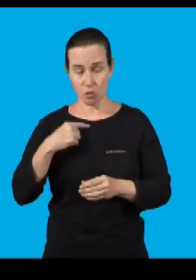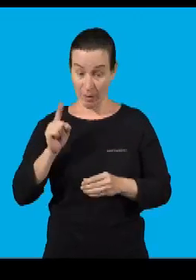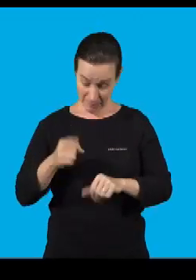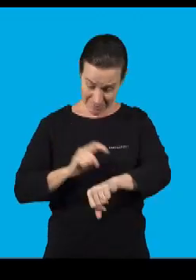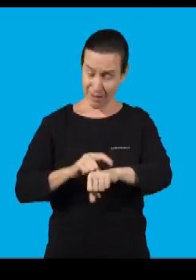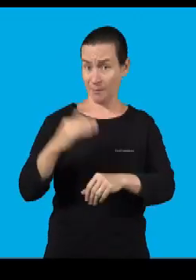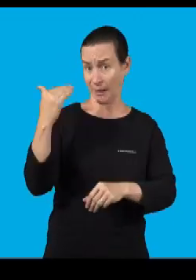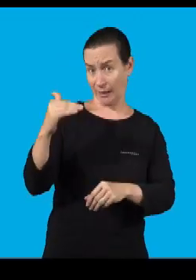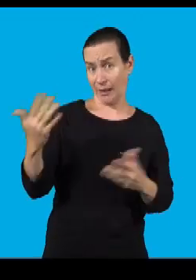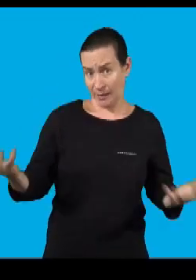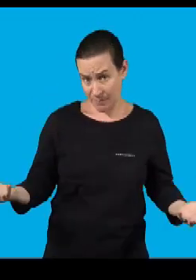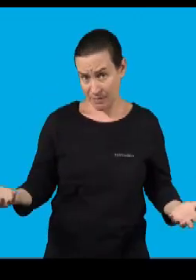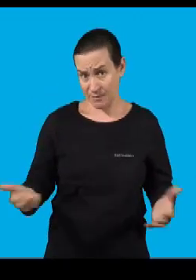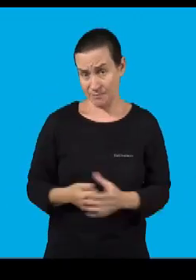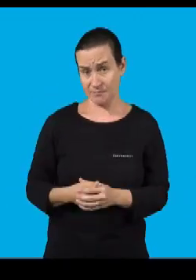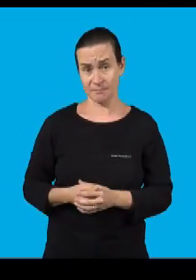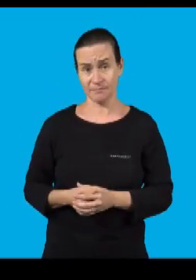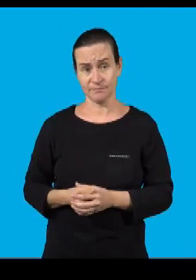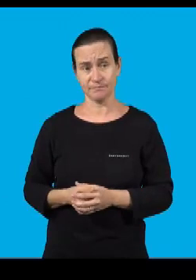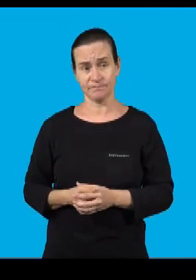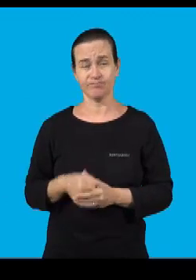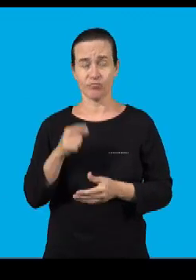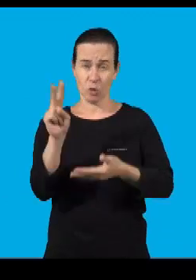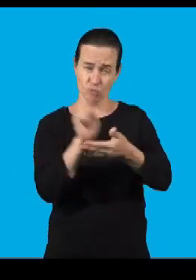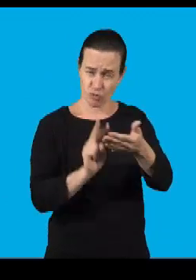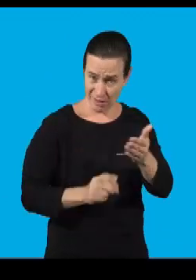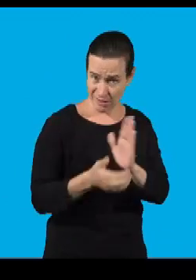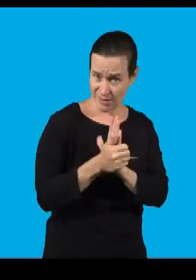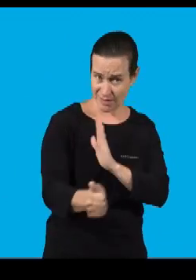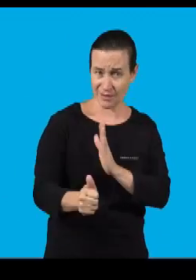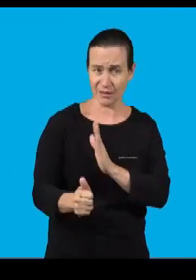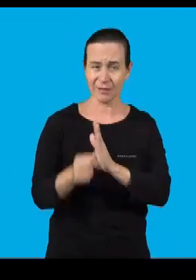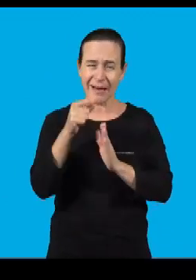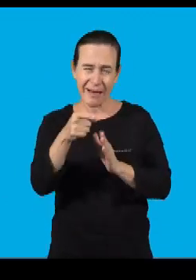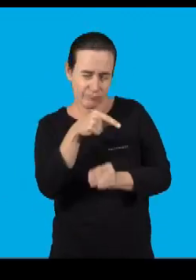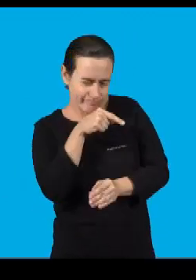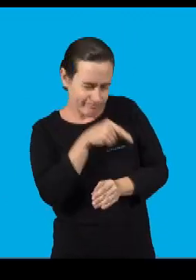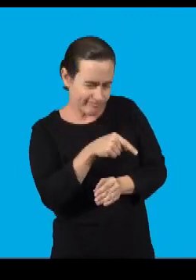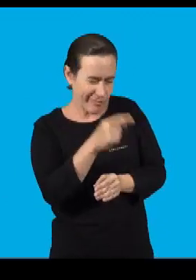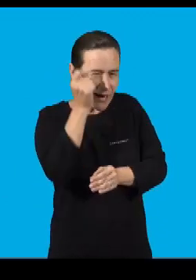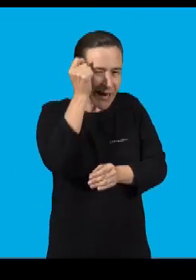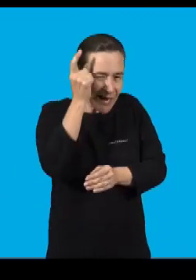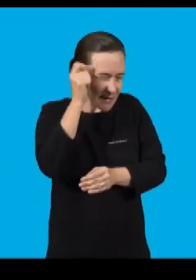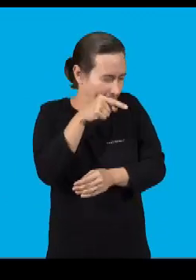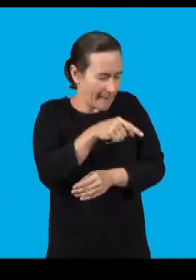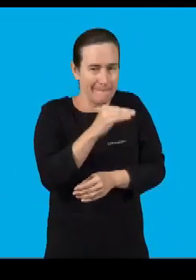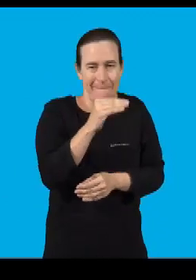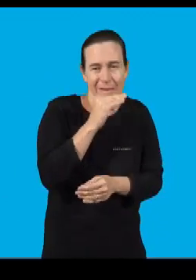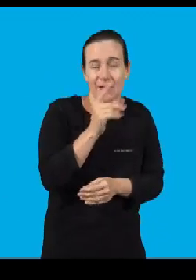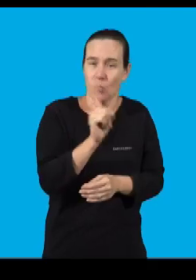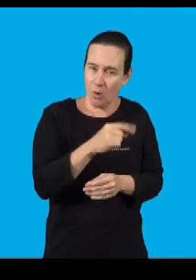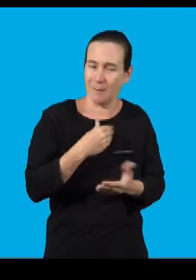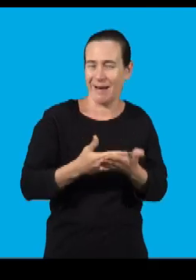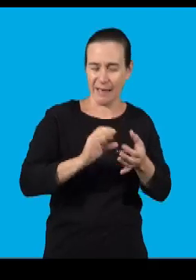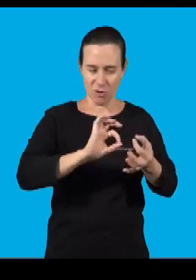to respond in a particular time. That question paper is time bound. Your reading skills and interpreting